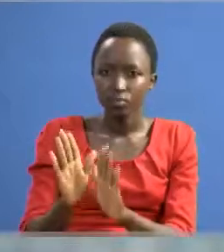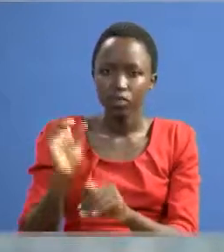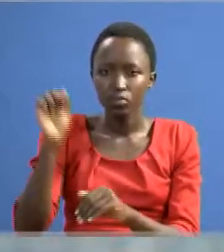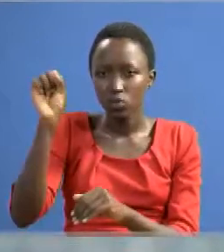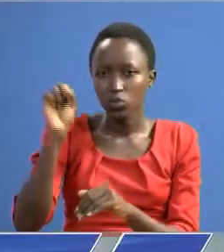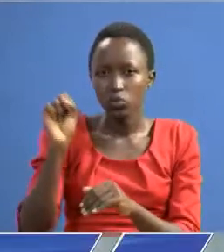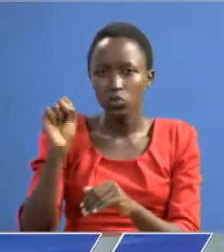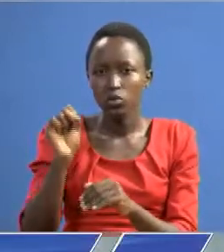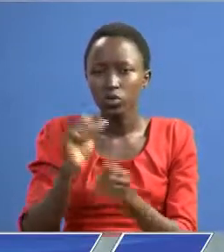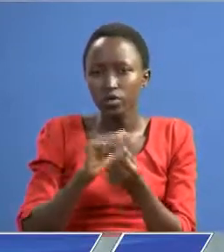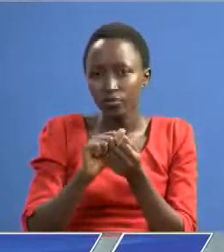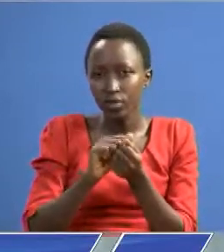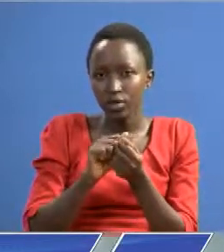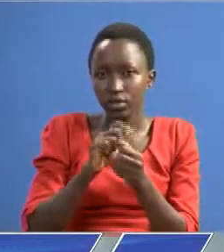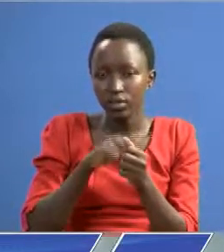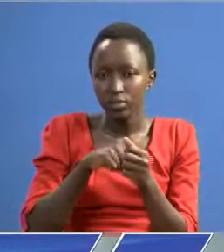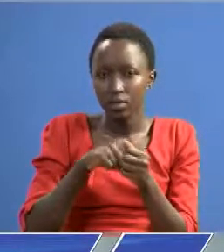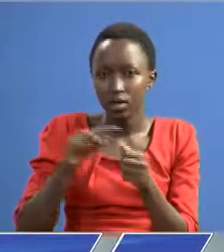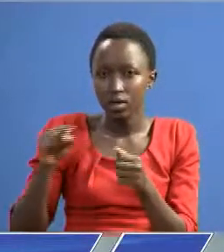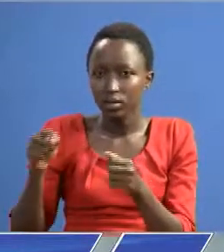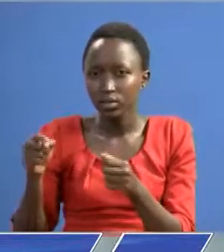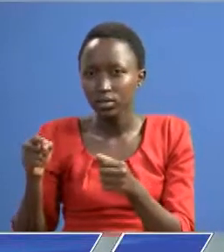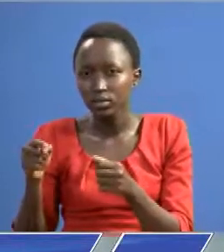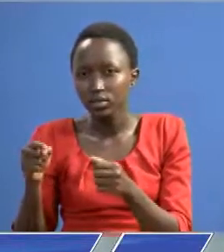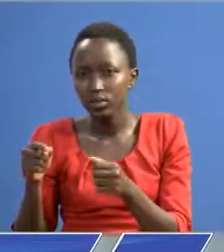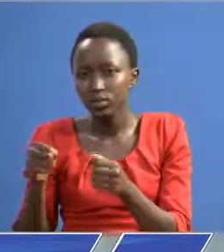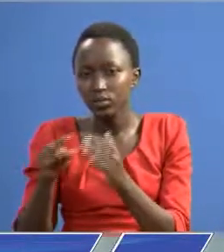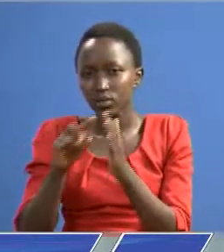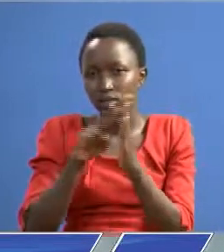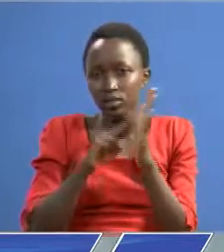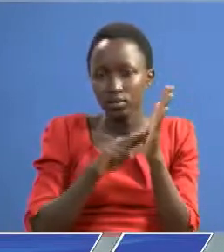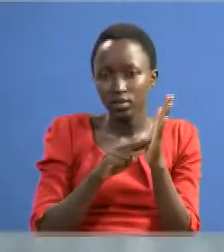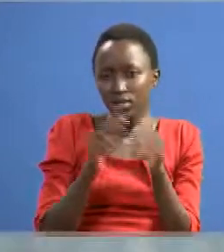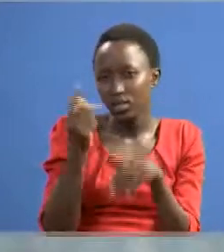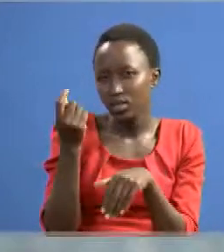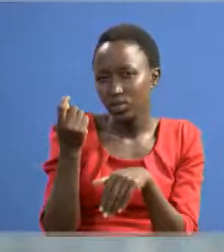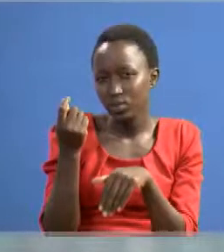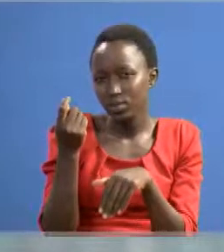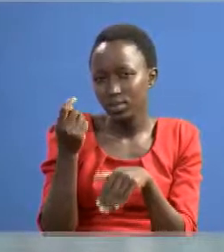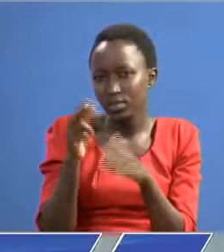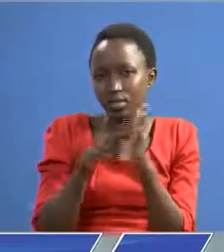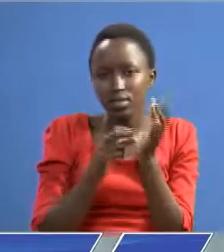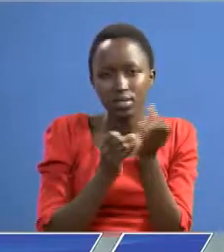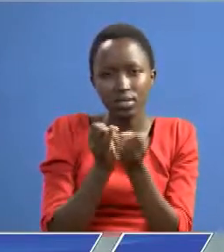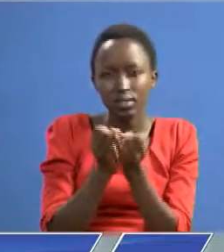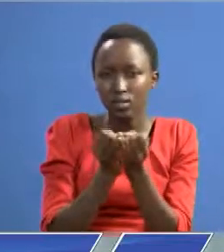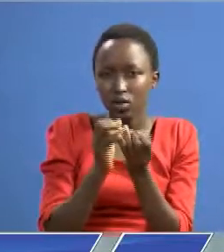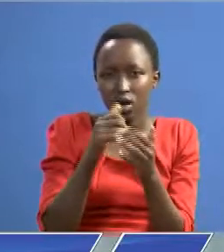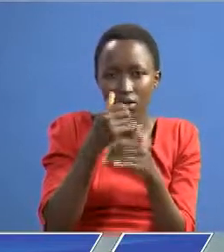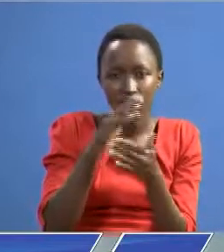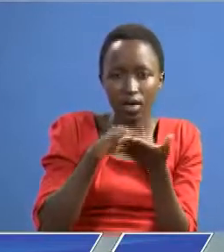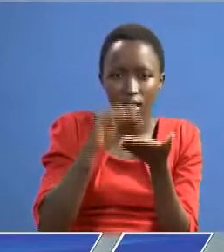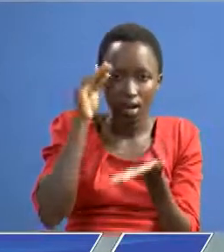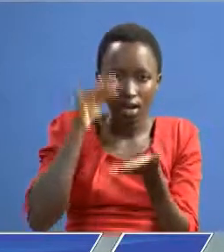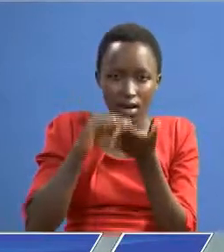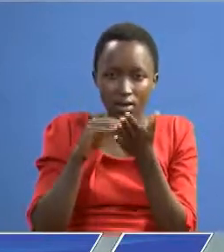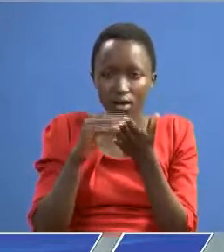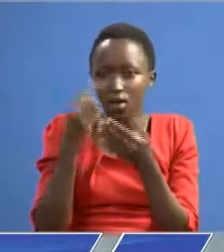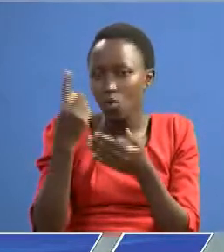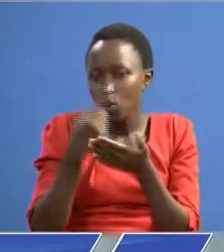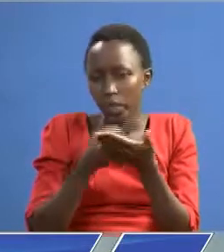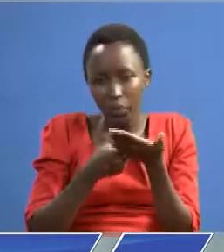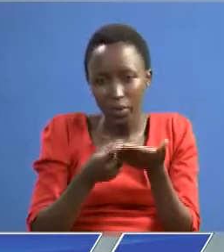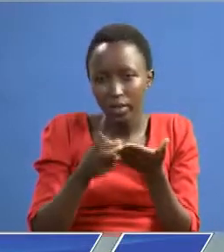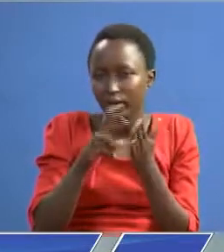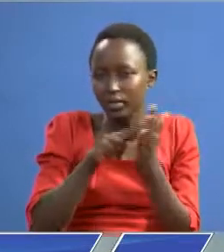Politics, unlike Friday, when hundreds queued to be listed, only a handful were on queues on Saturday, after learning that they had a whole week